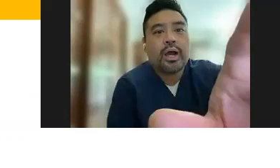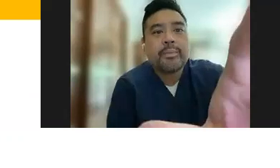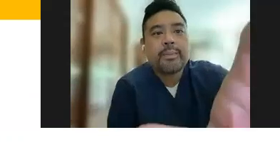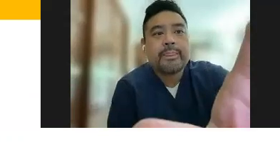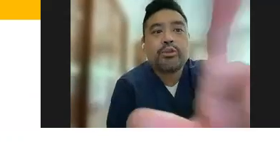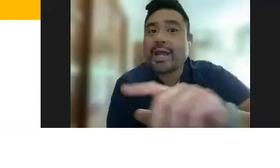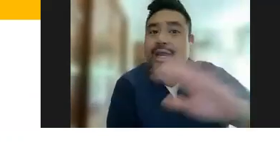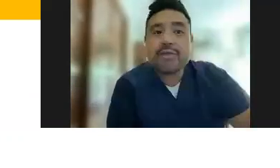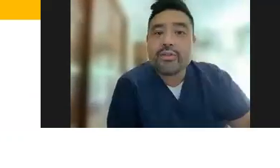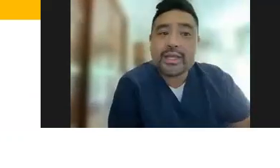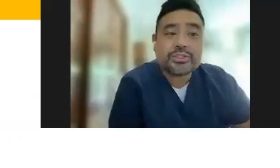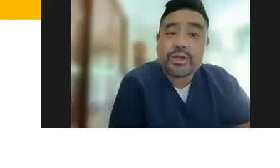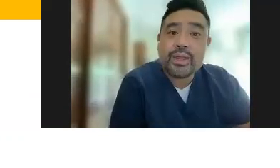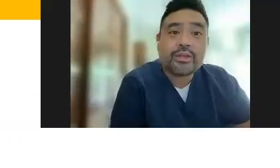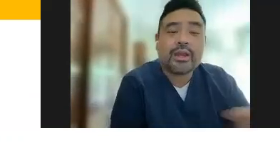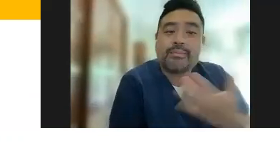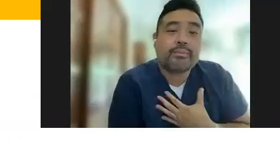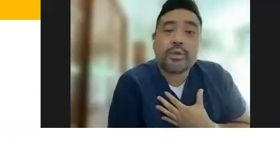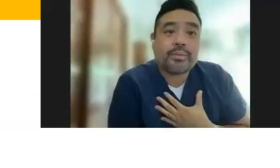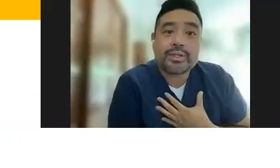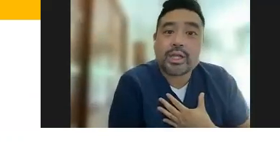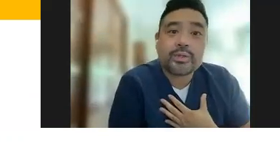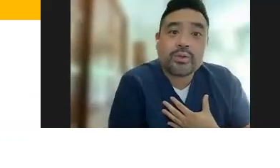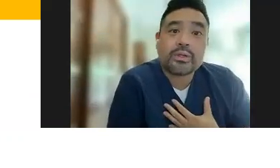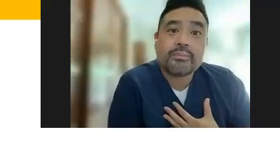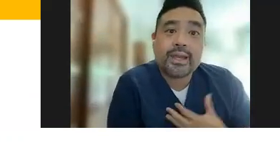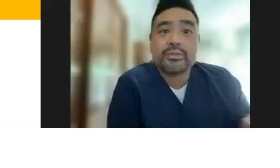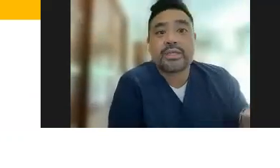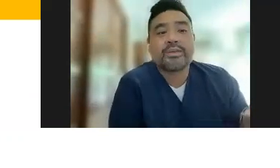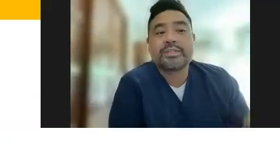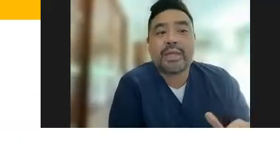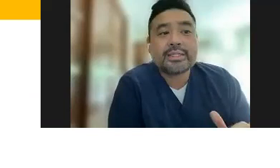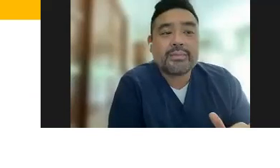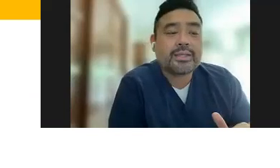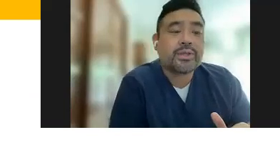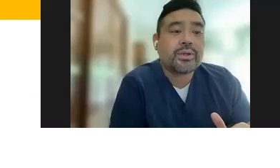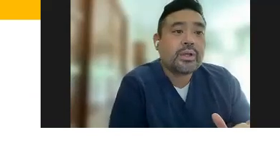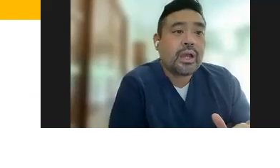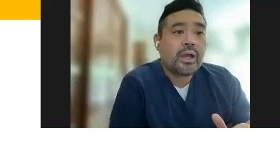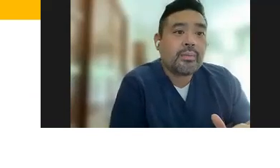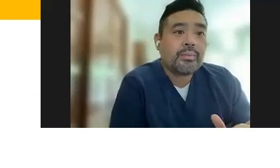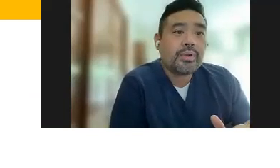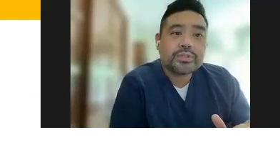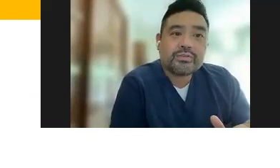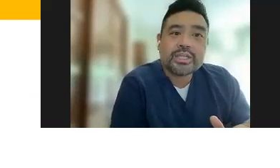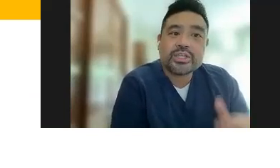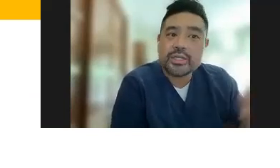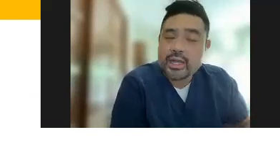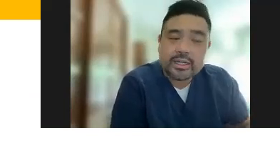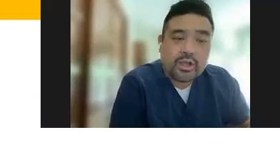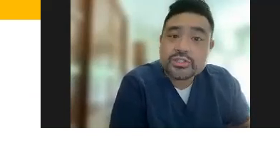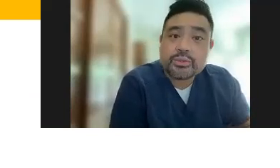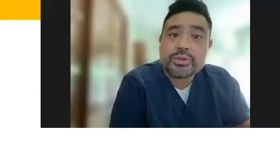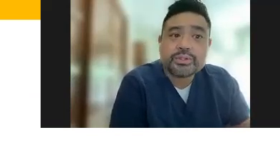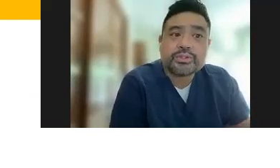So you're not going to have all the answers right away. And most people I talk to, I'm not able to convince them that same day. So post-conversation,